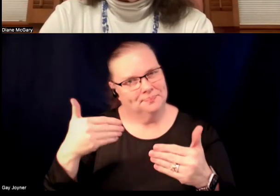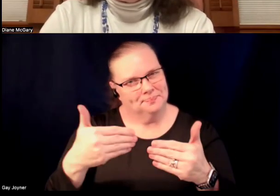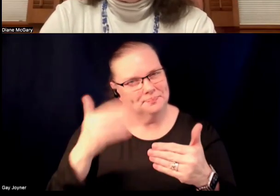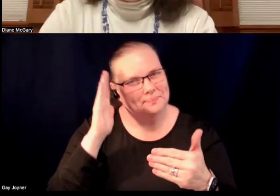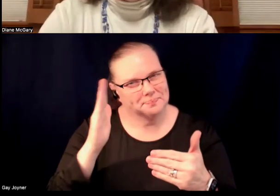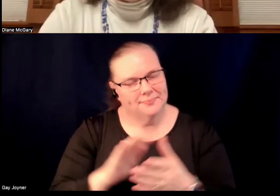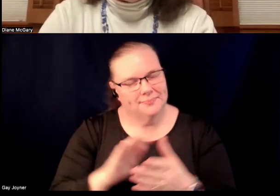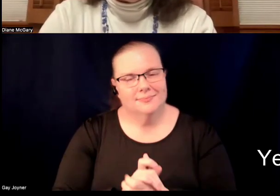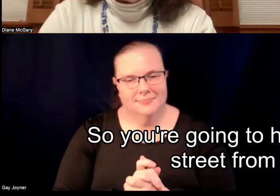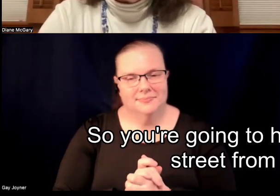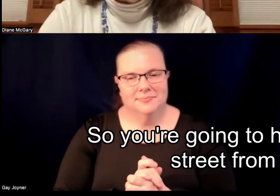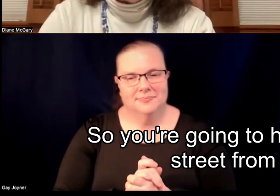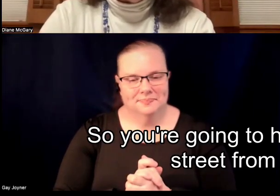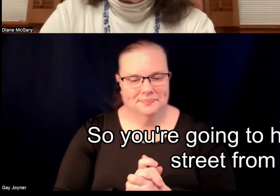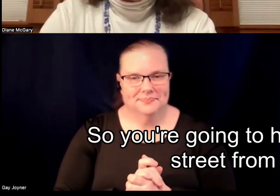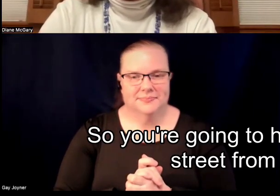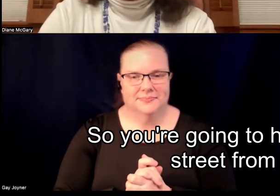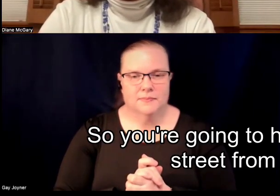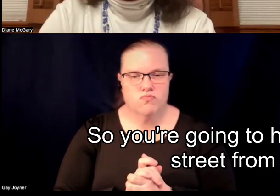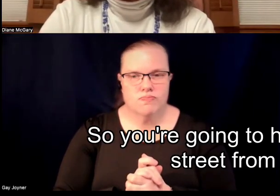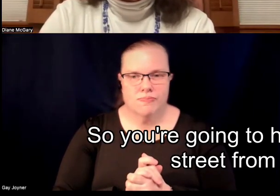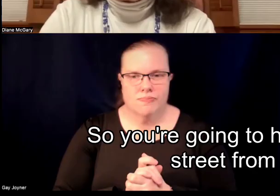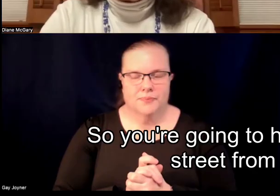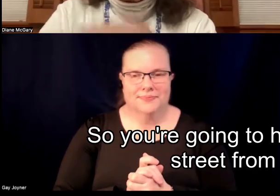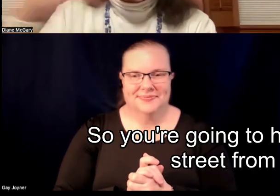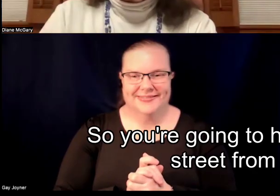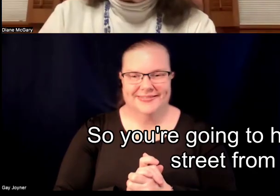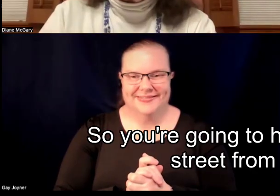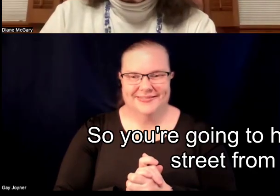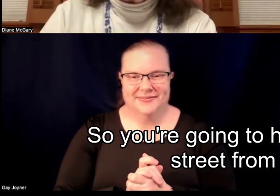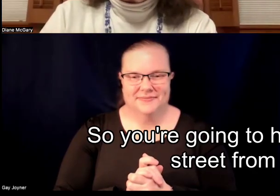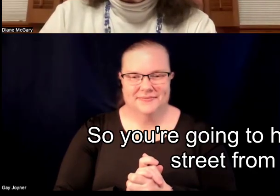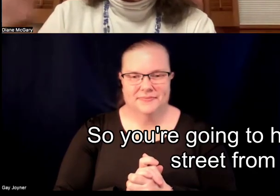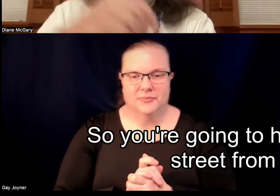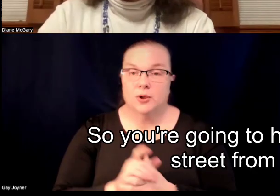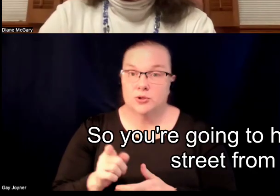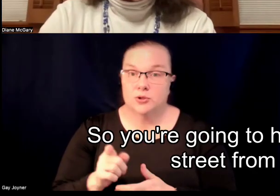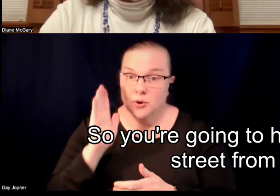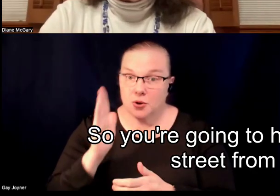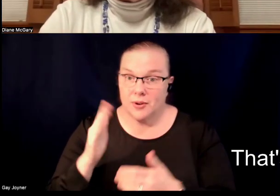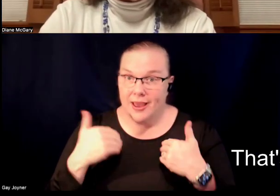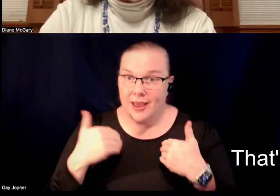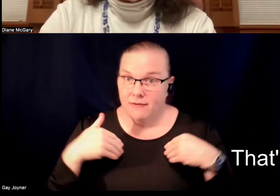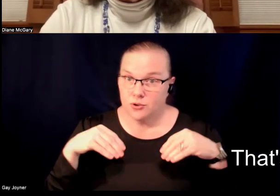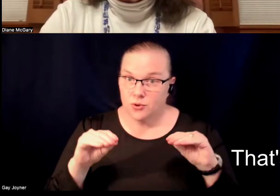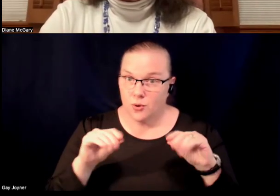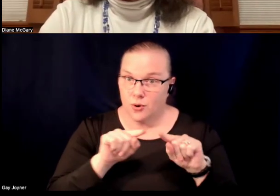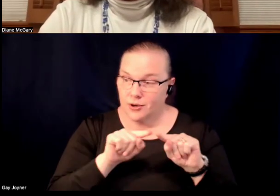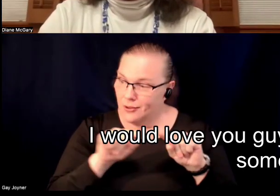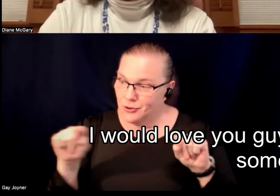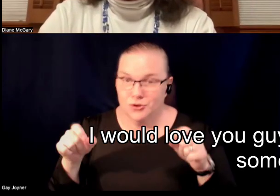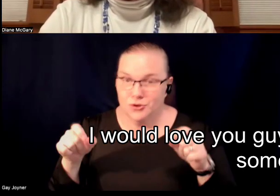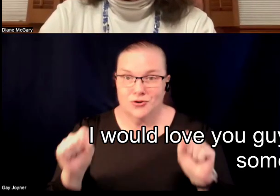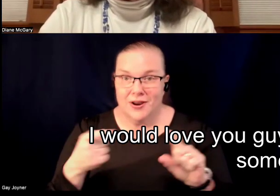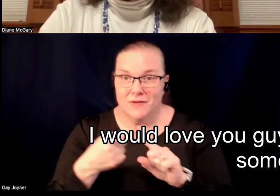there again. Um, yeah. Neat. So you're going to have a store down the street from us in Lowell. That's nice.